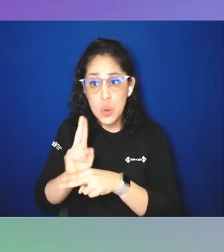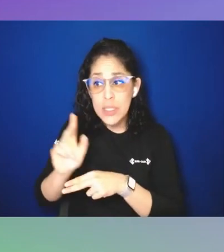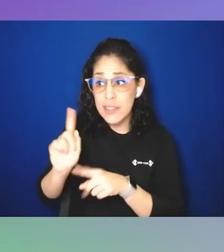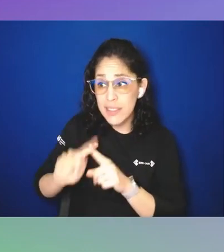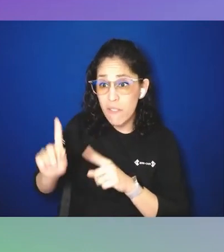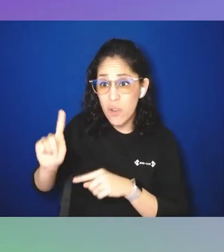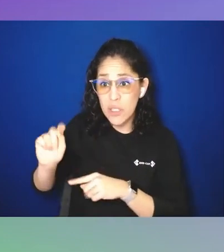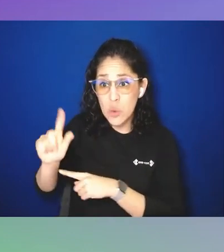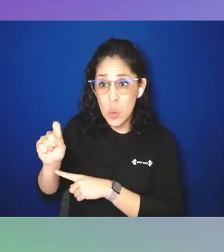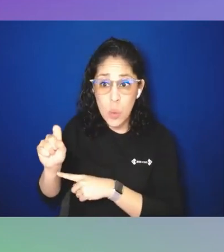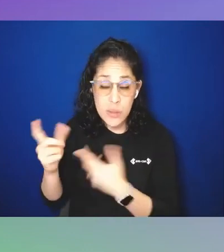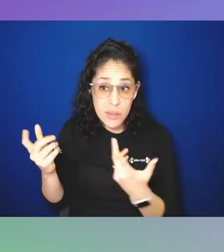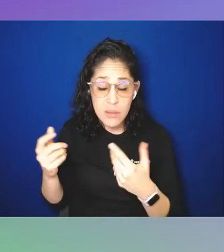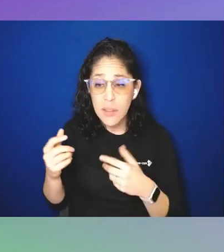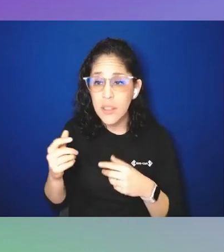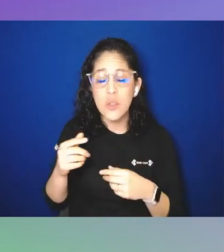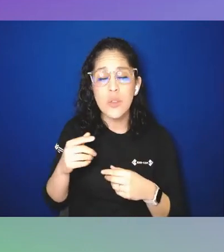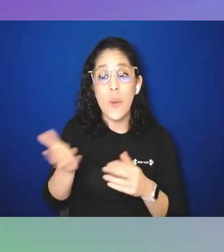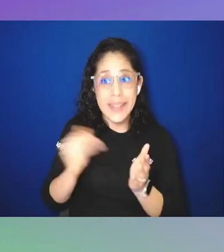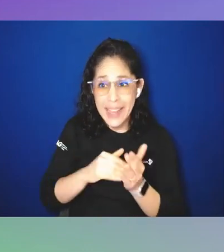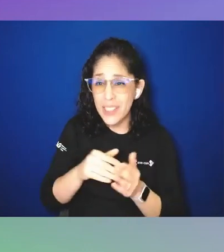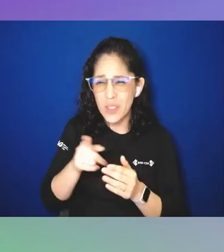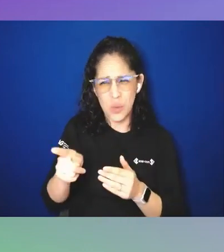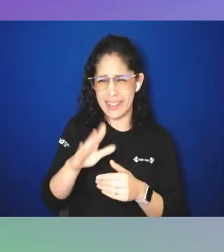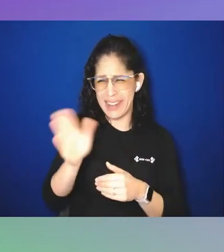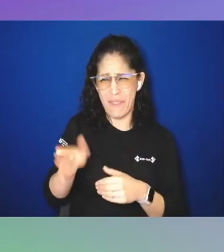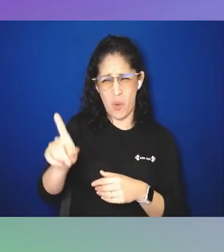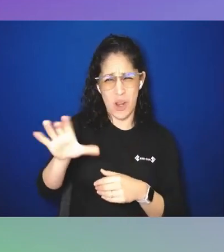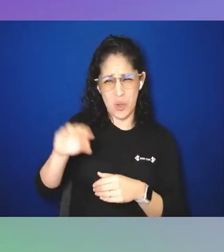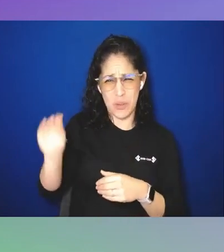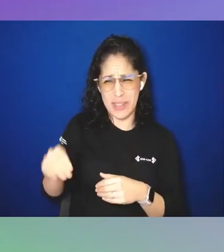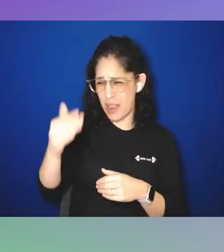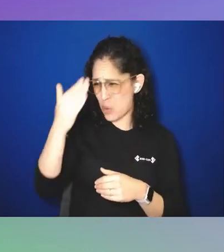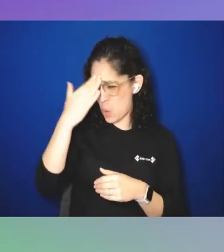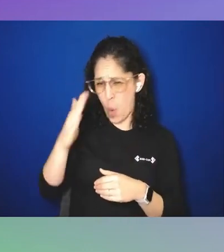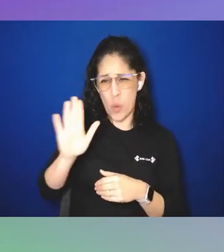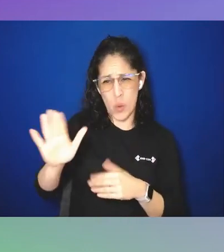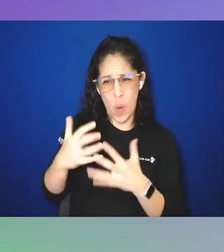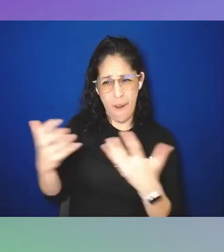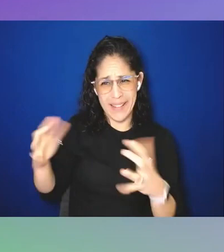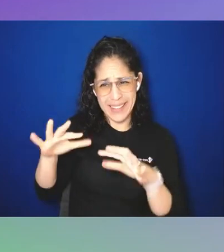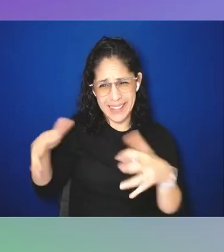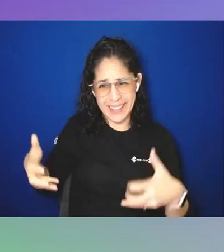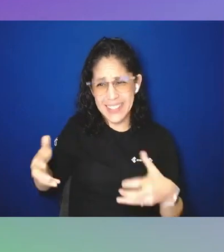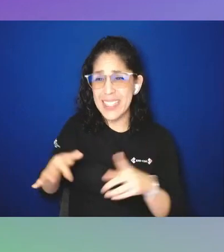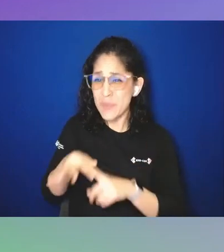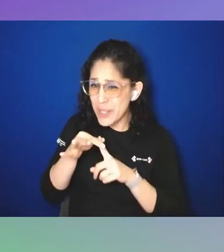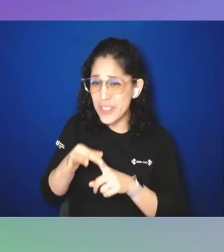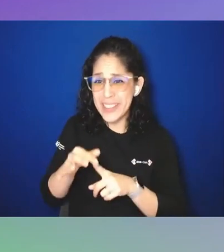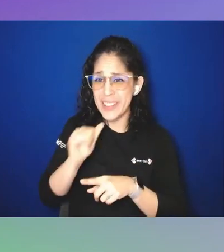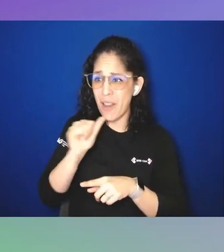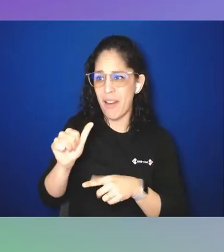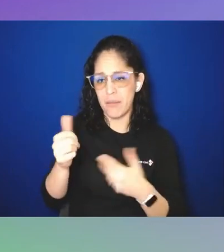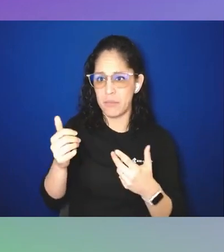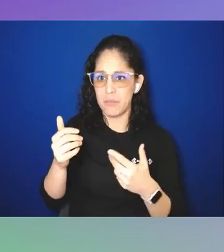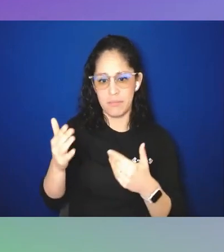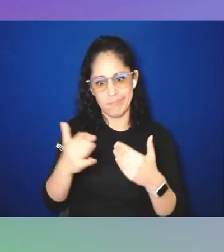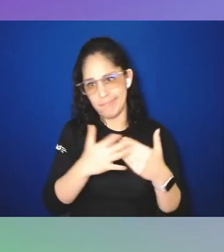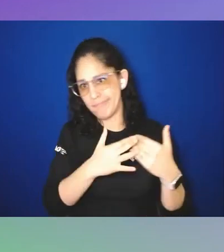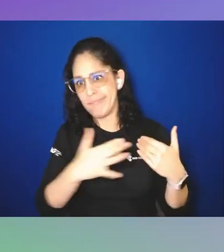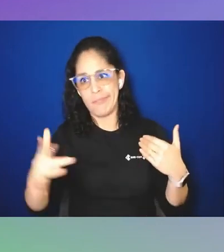you. So I don't think you can ever really know um, who you're going to be dealing with, especially not indefinitely.